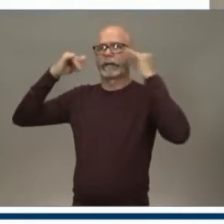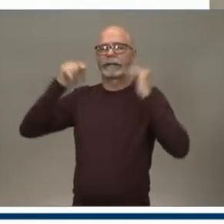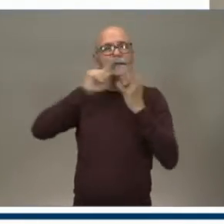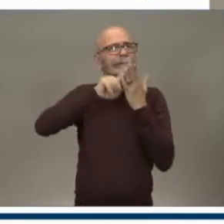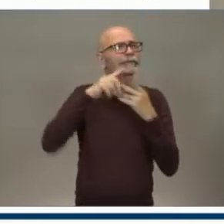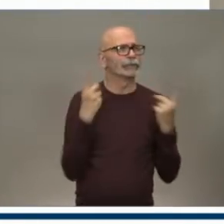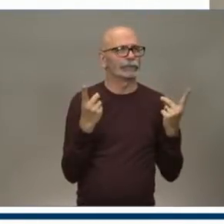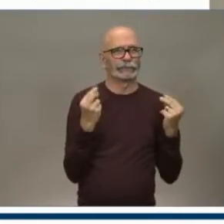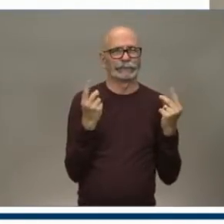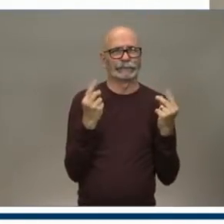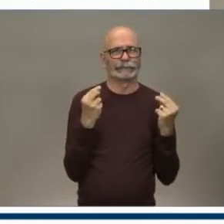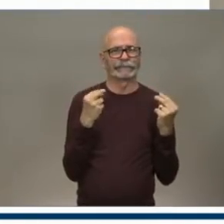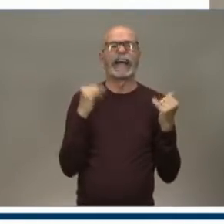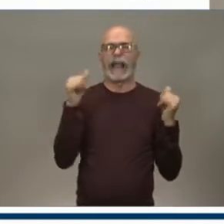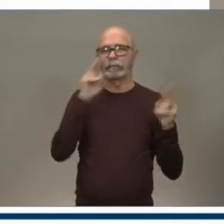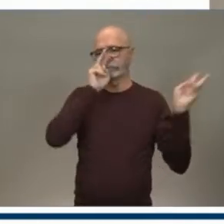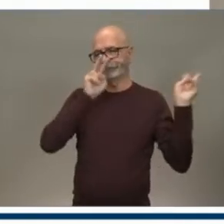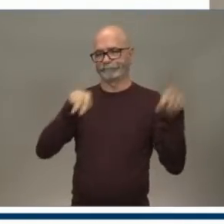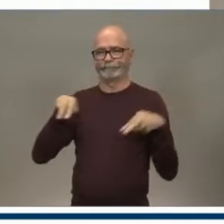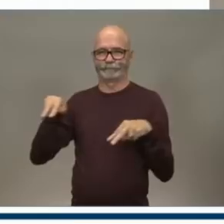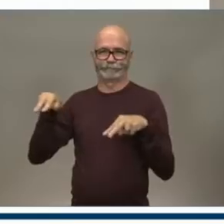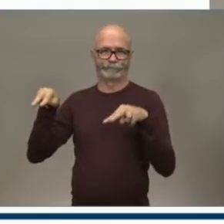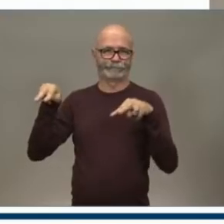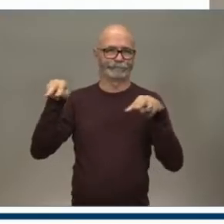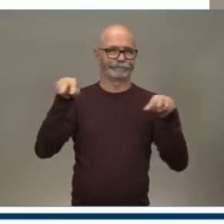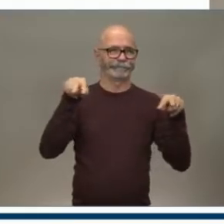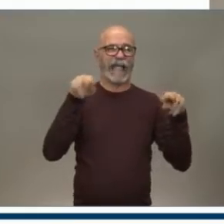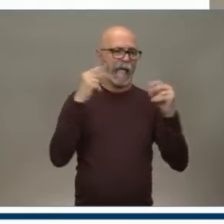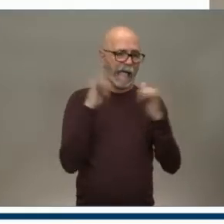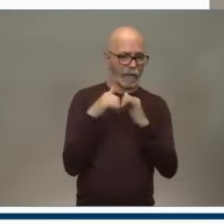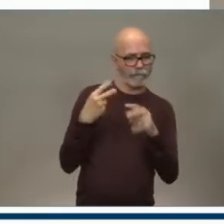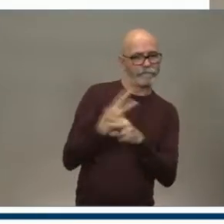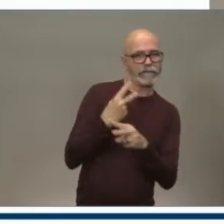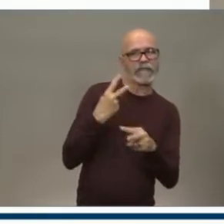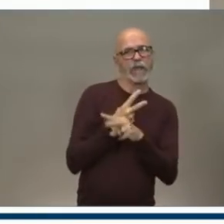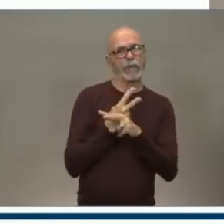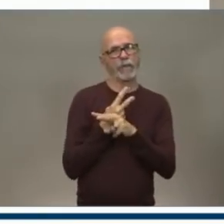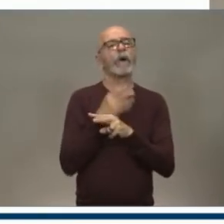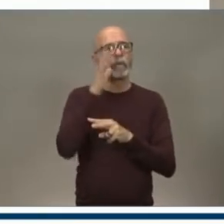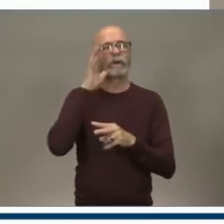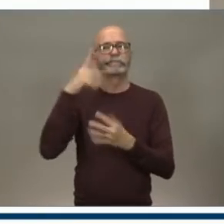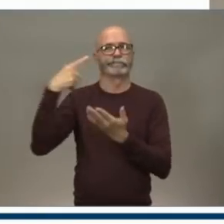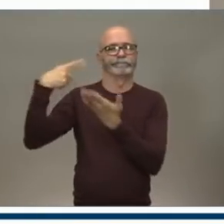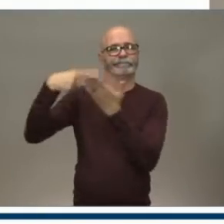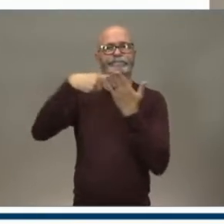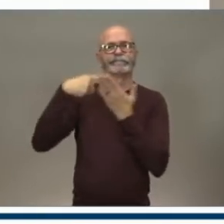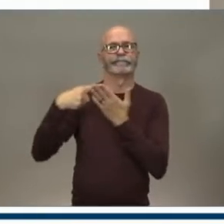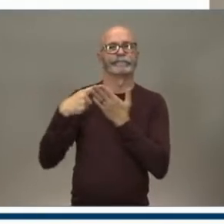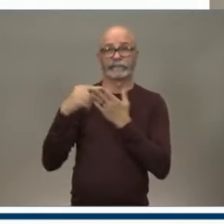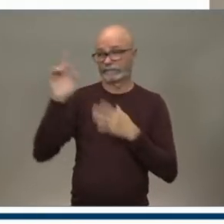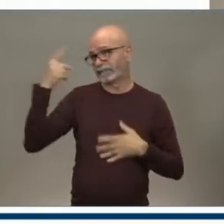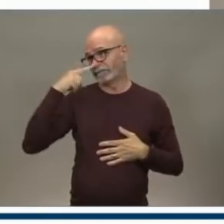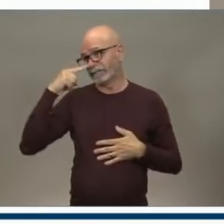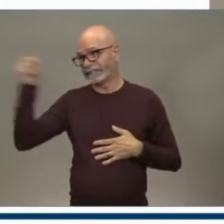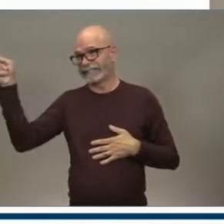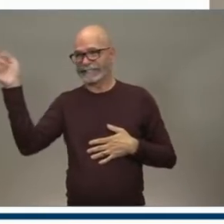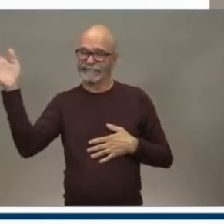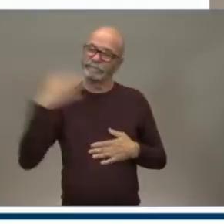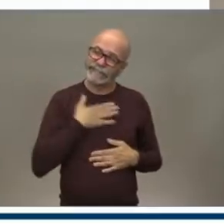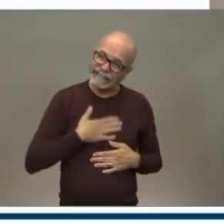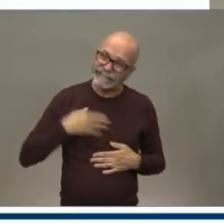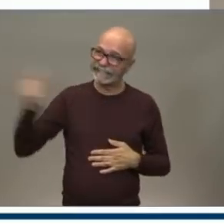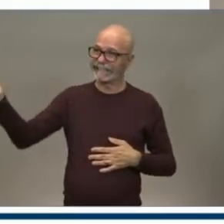enhanced enforcement plan for the coming weeks. They've already been in the we've asked for increased enforcement in the downtown bar